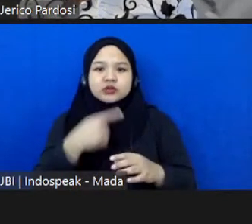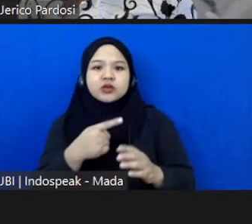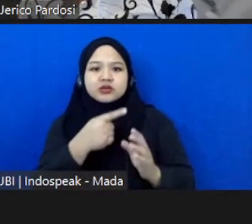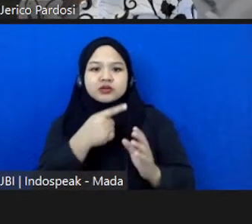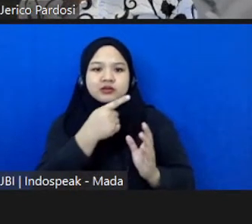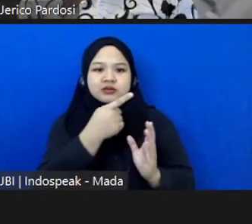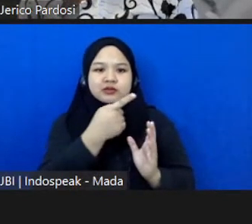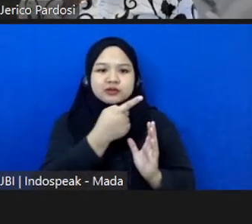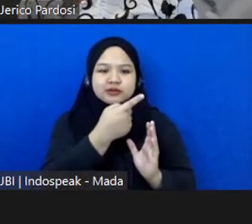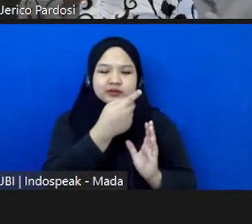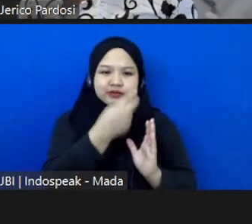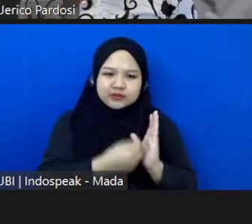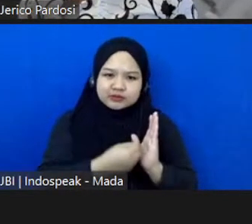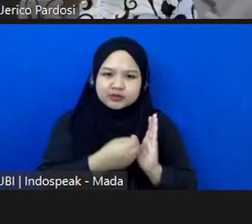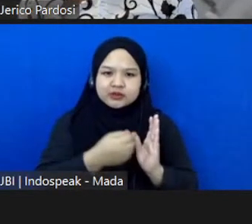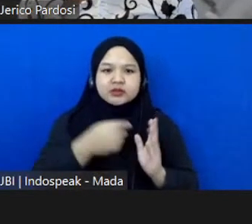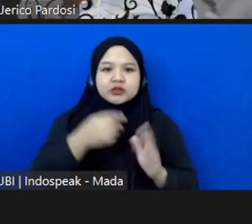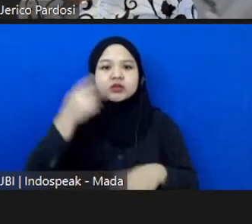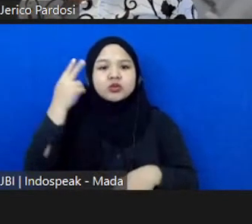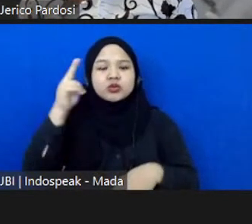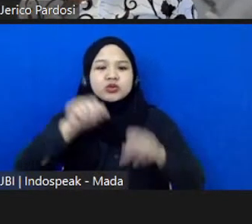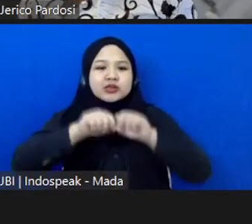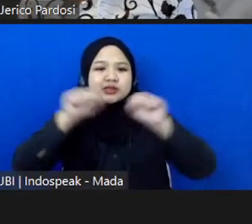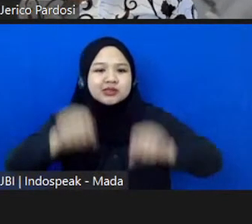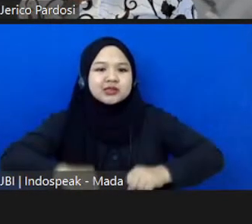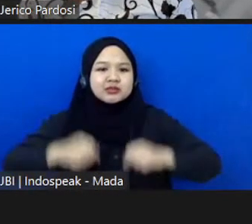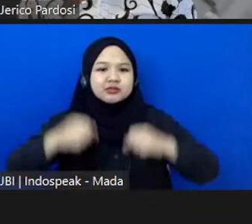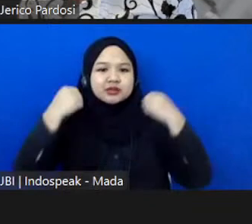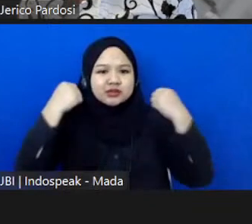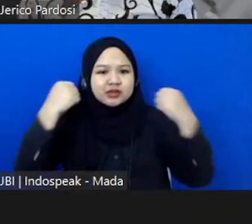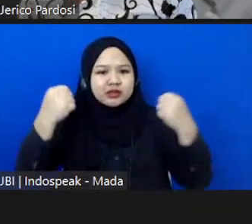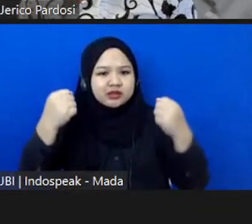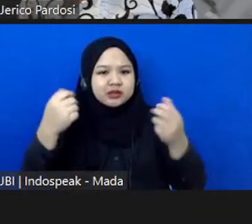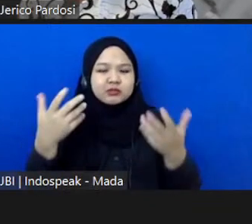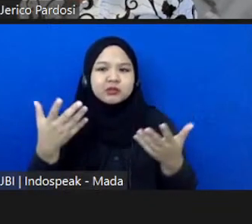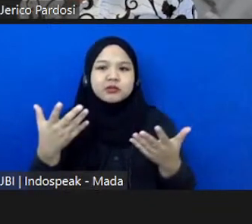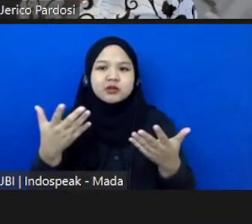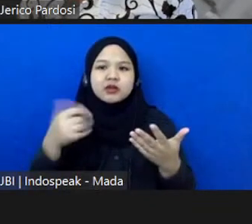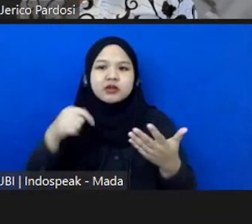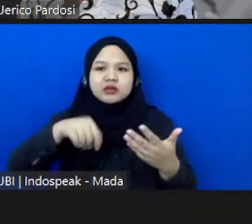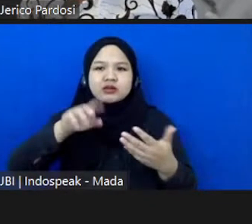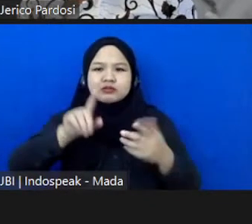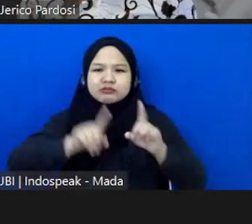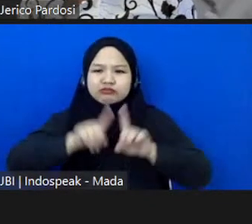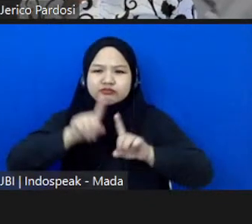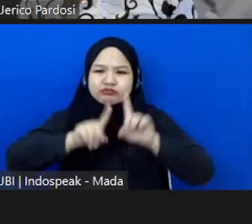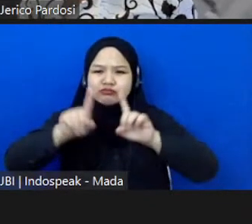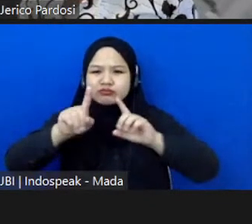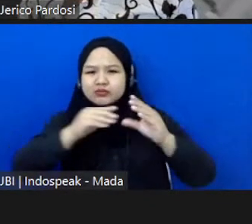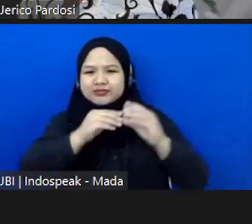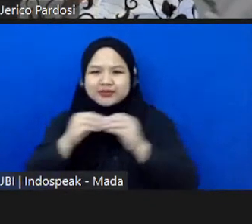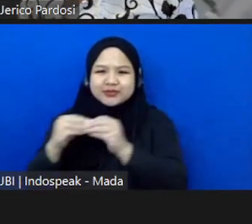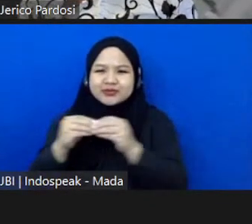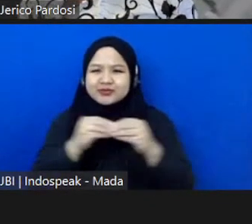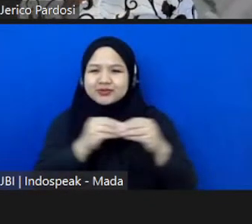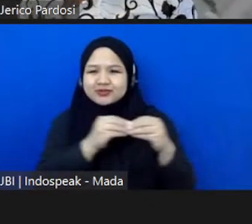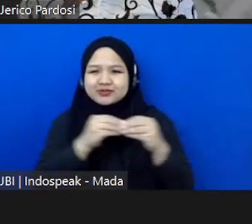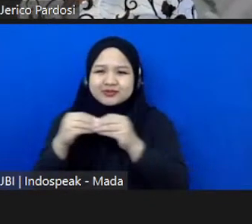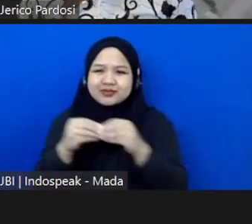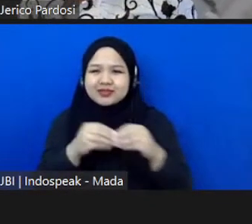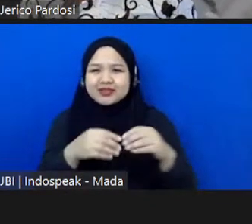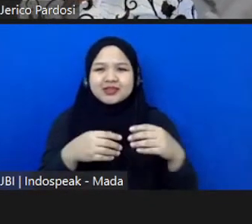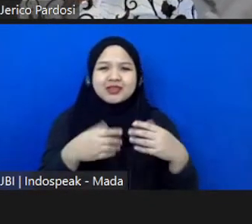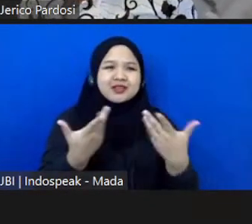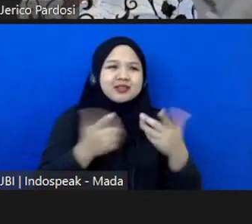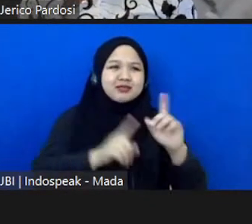by mental health care, but also in other. But it seems like there is a competition. It seems like there's an imagined